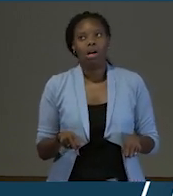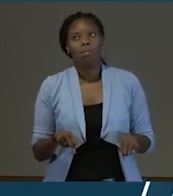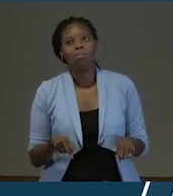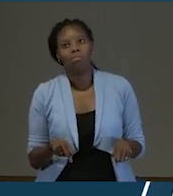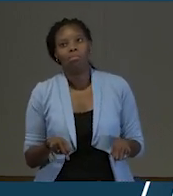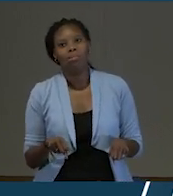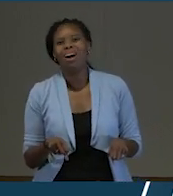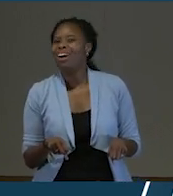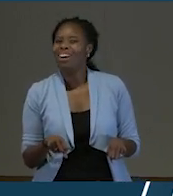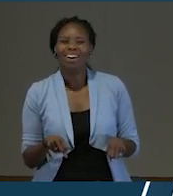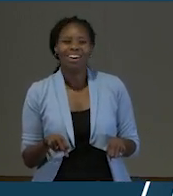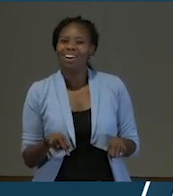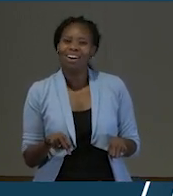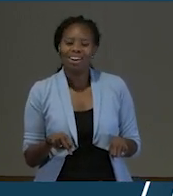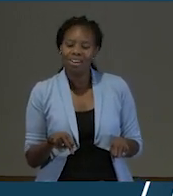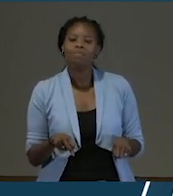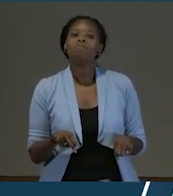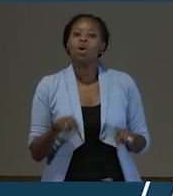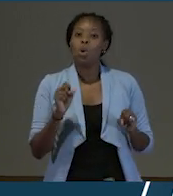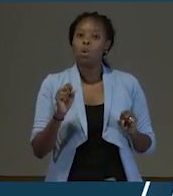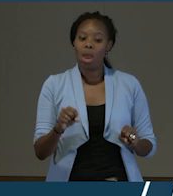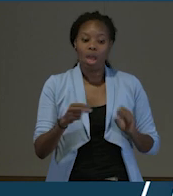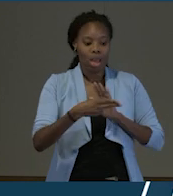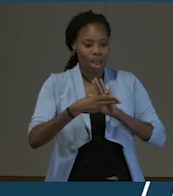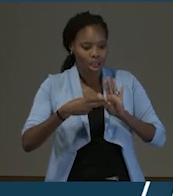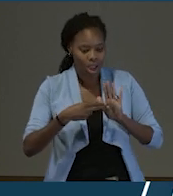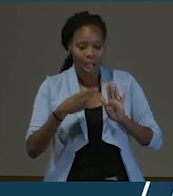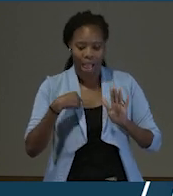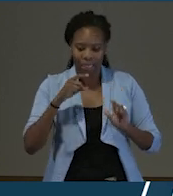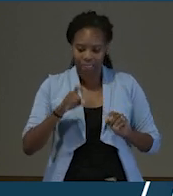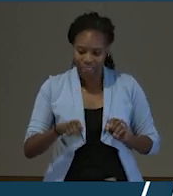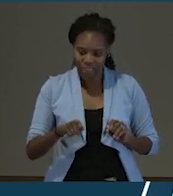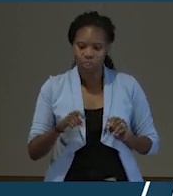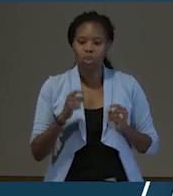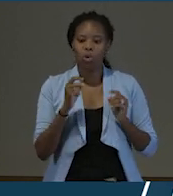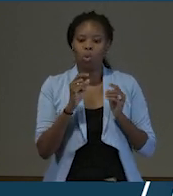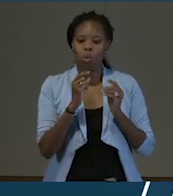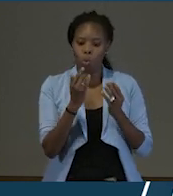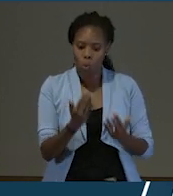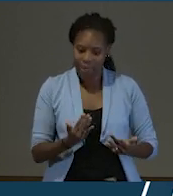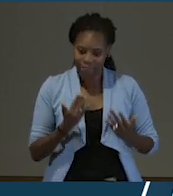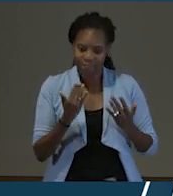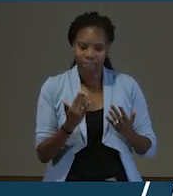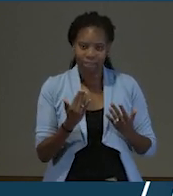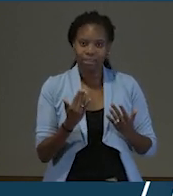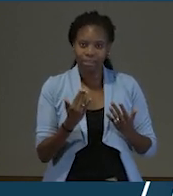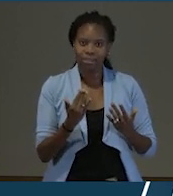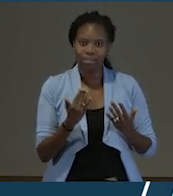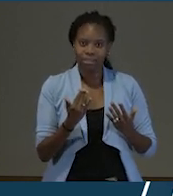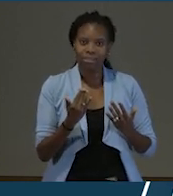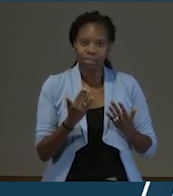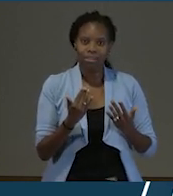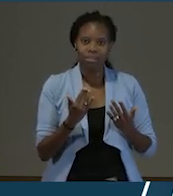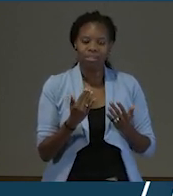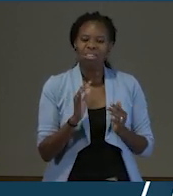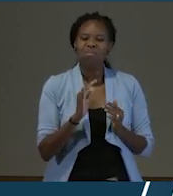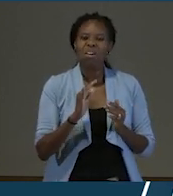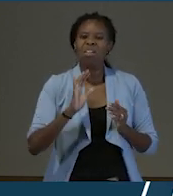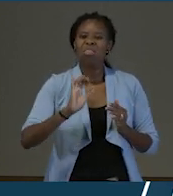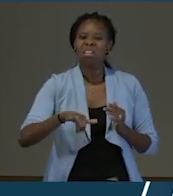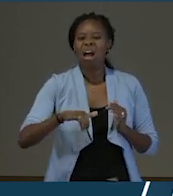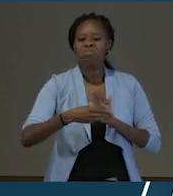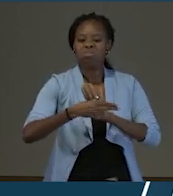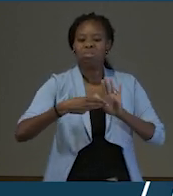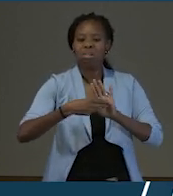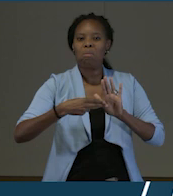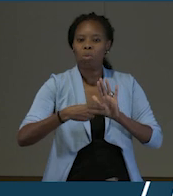that behavior. We can do it together. So if they want or someone else wants to help you with something, model it and put a name to teamwork.